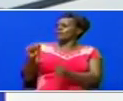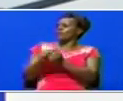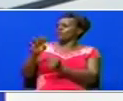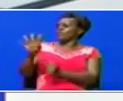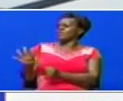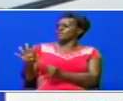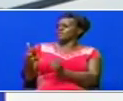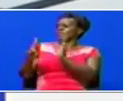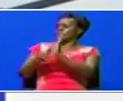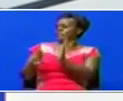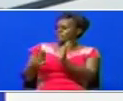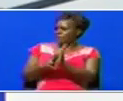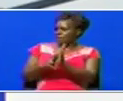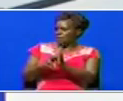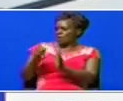114, representing